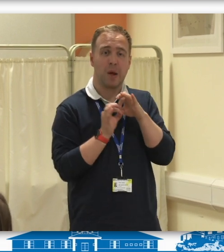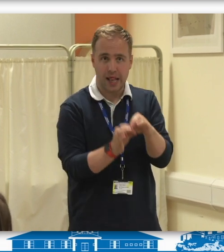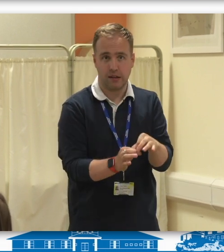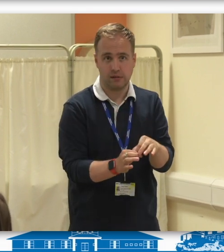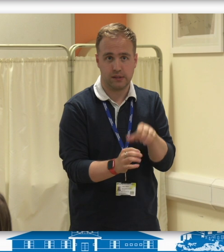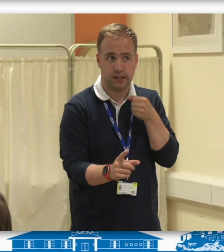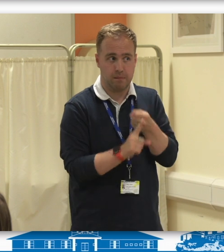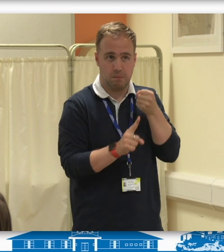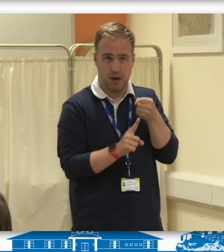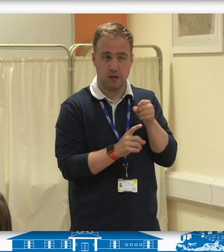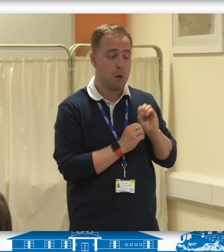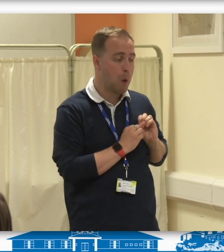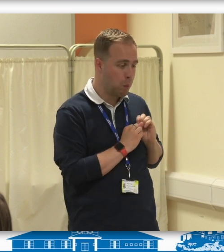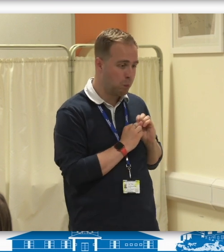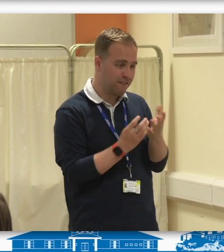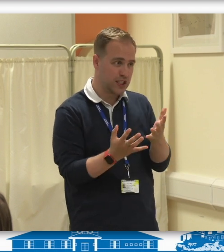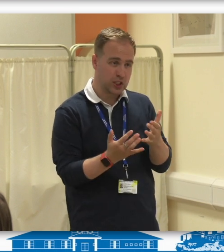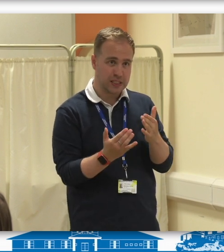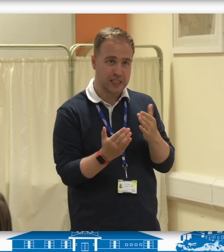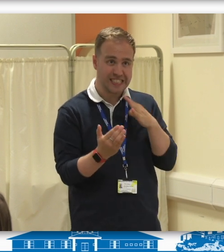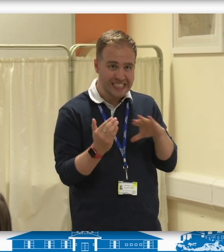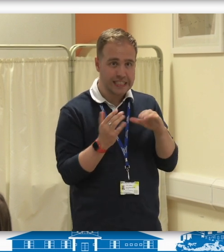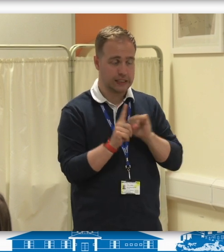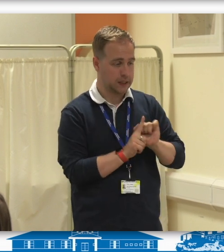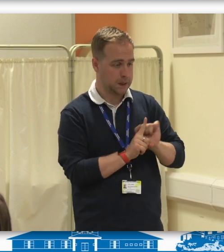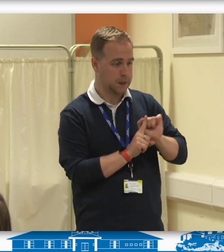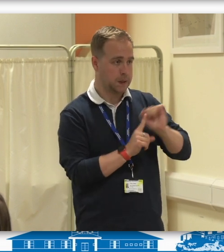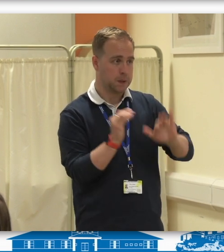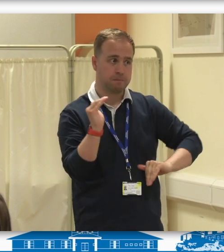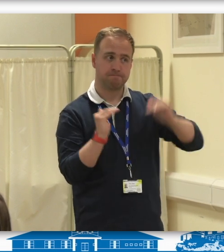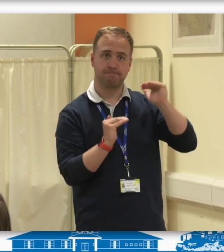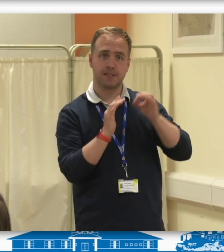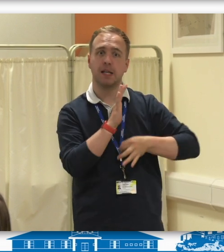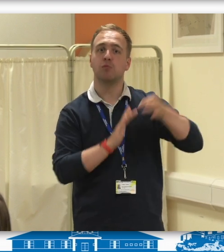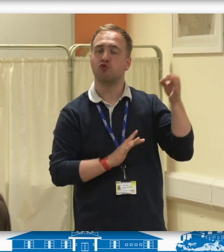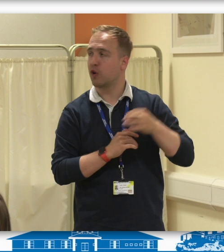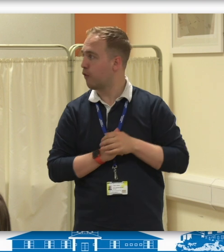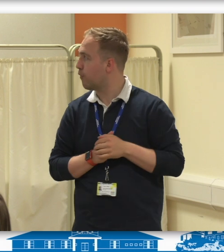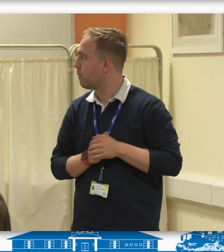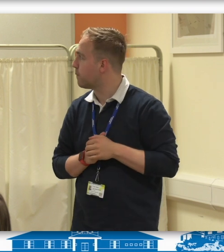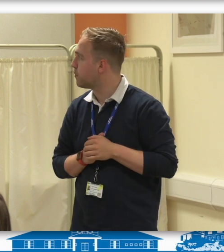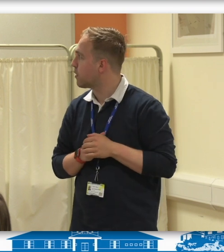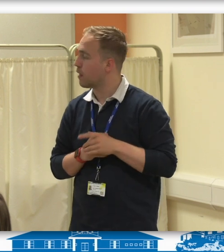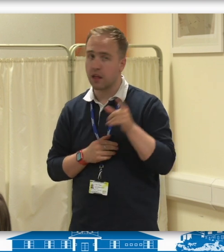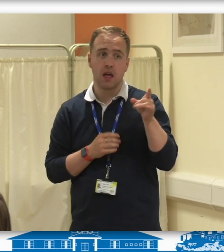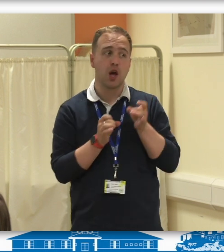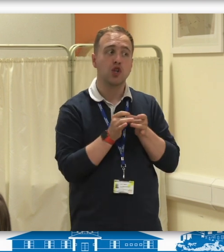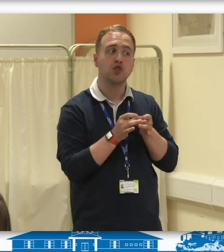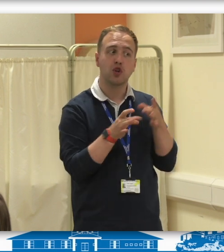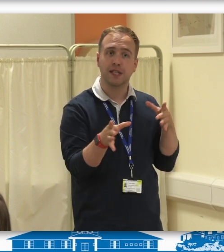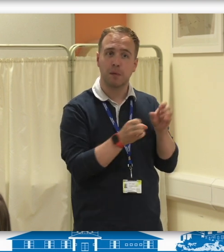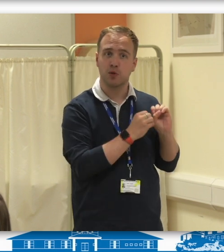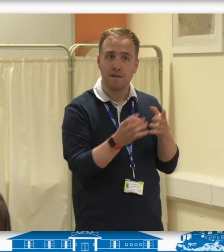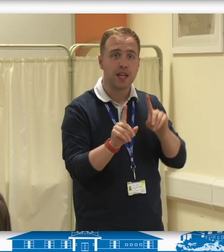Provision has a long way to go before it's adequate. For instance, the Nottingham services are not funded to see people